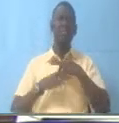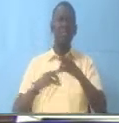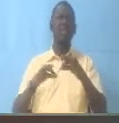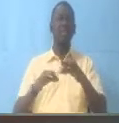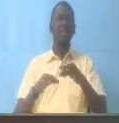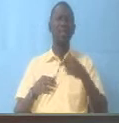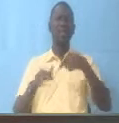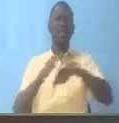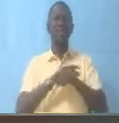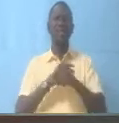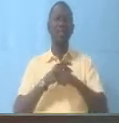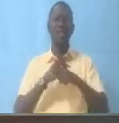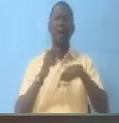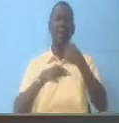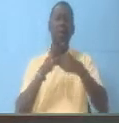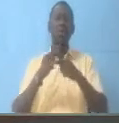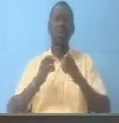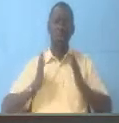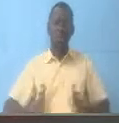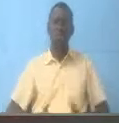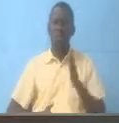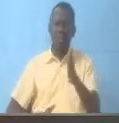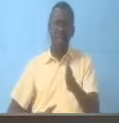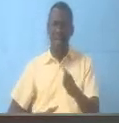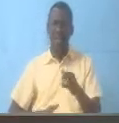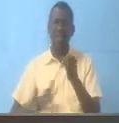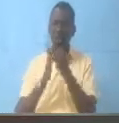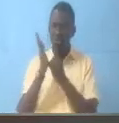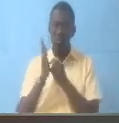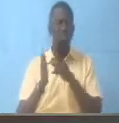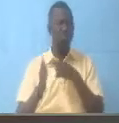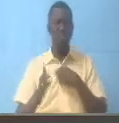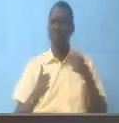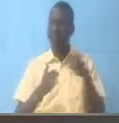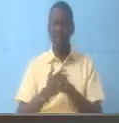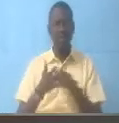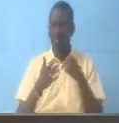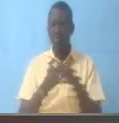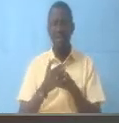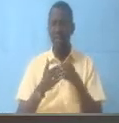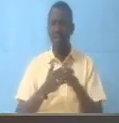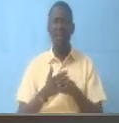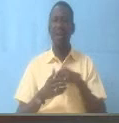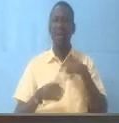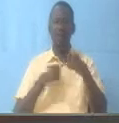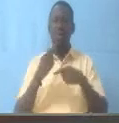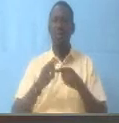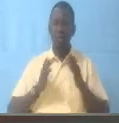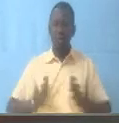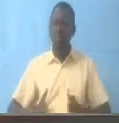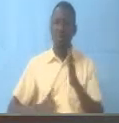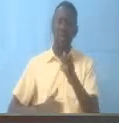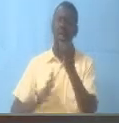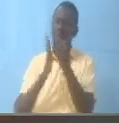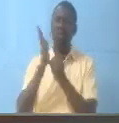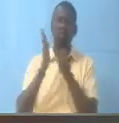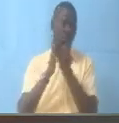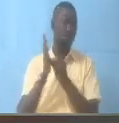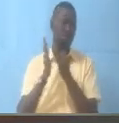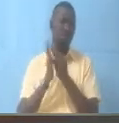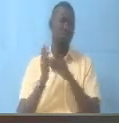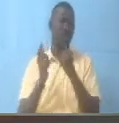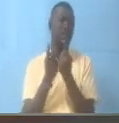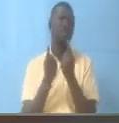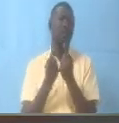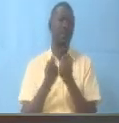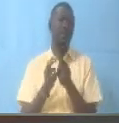nag sa kàddu wax wane woon nga ne yow amoon na jamono joo xam ne nag yaa ngi doon yëngu ci mbiri ak